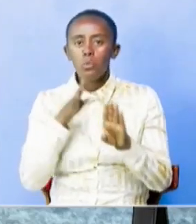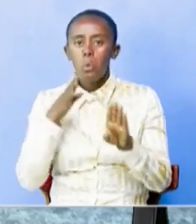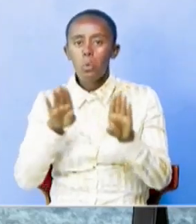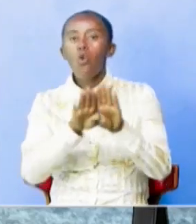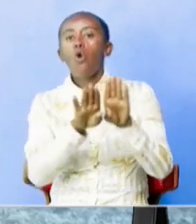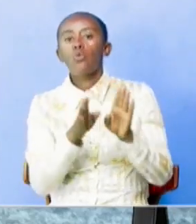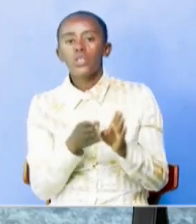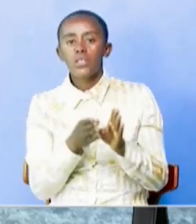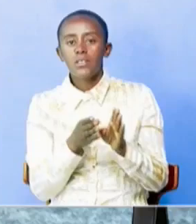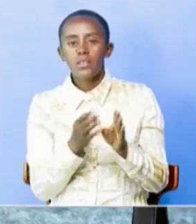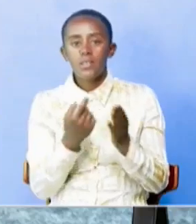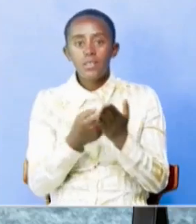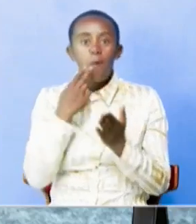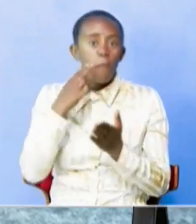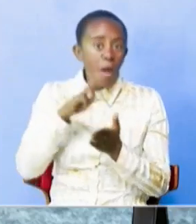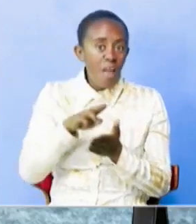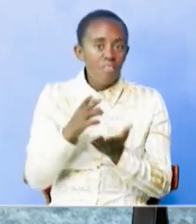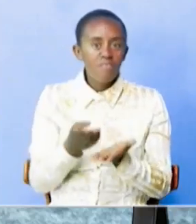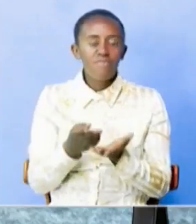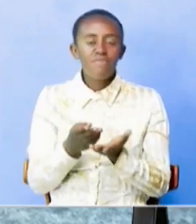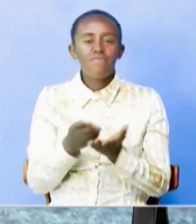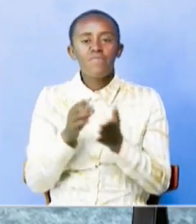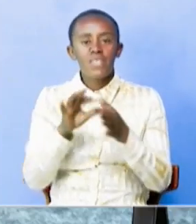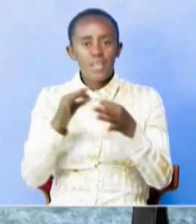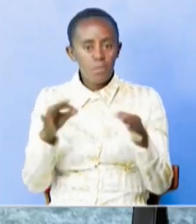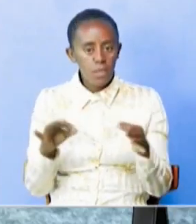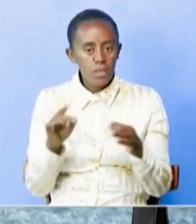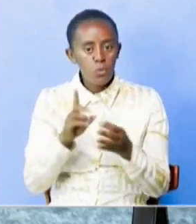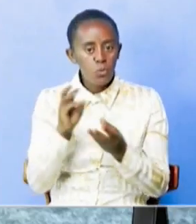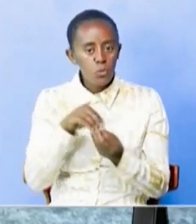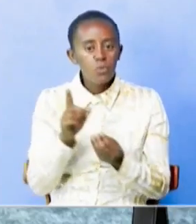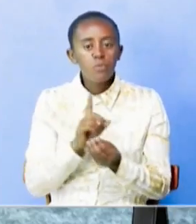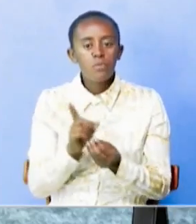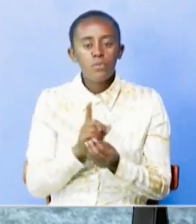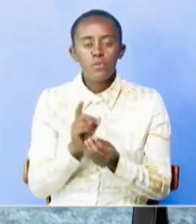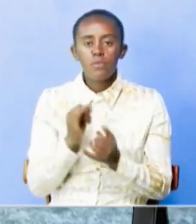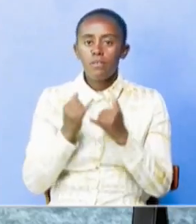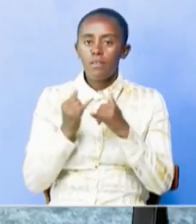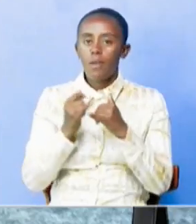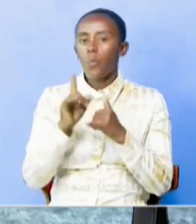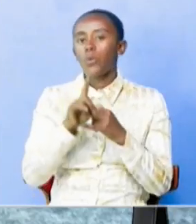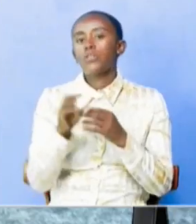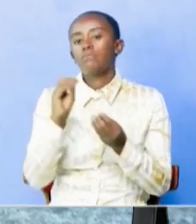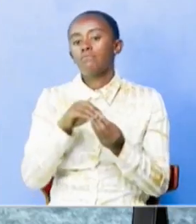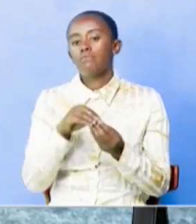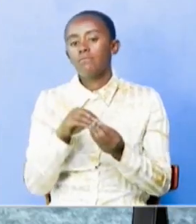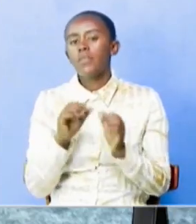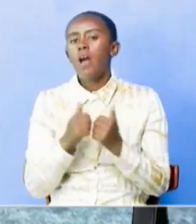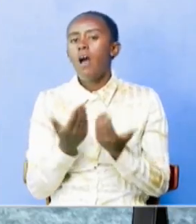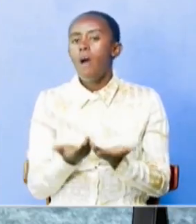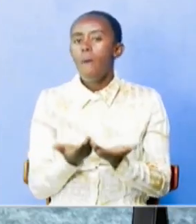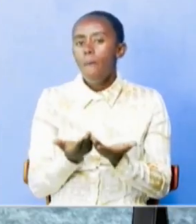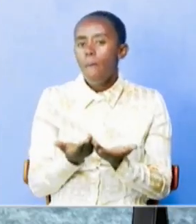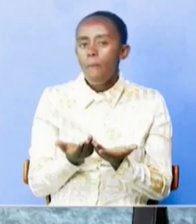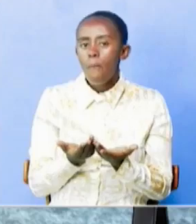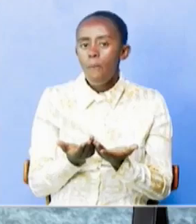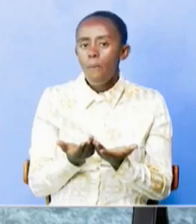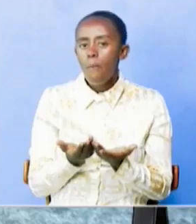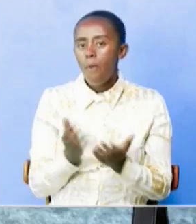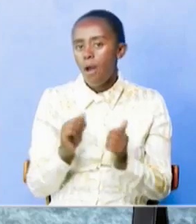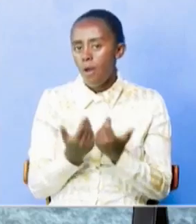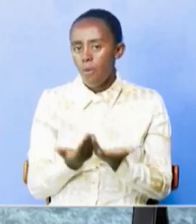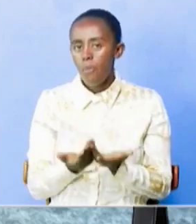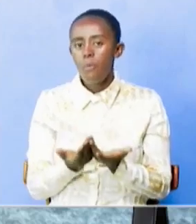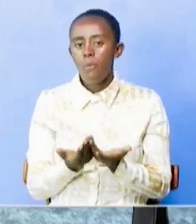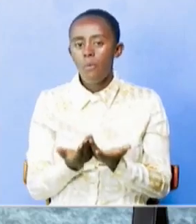an imperative statement, and then we add our tag questions. How do we add our tag questions here,